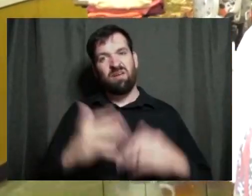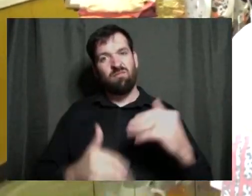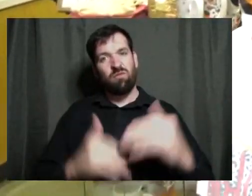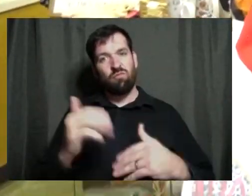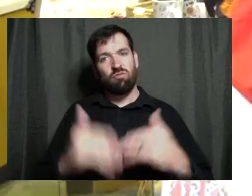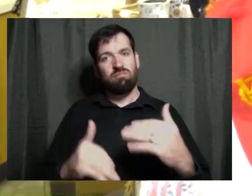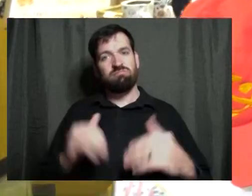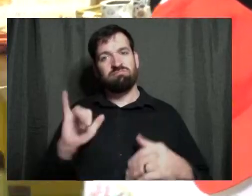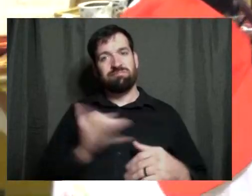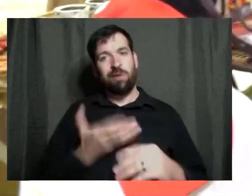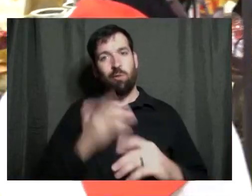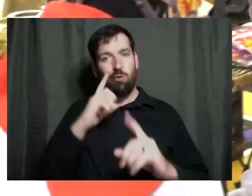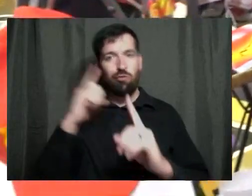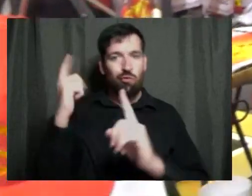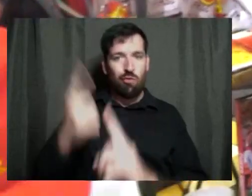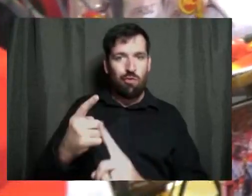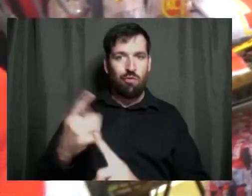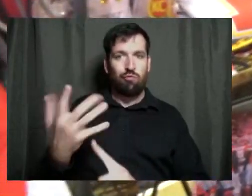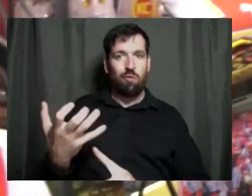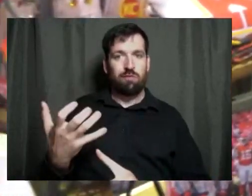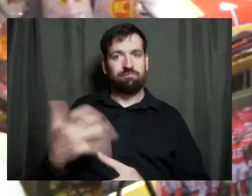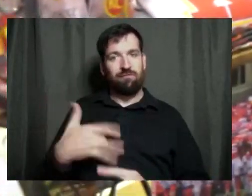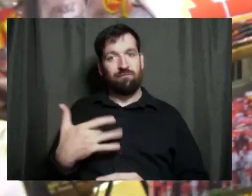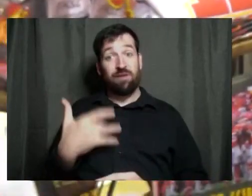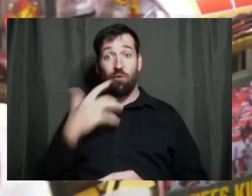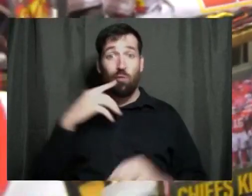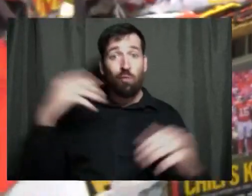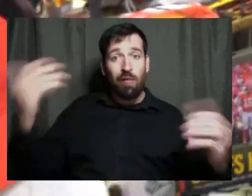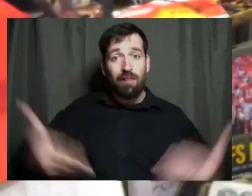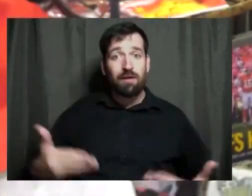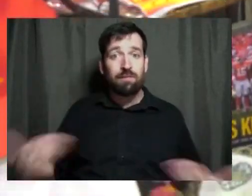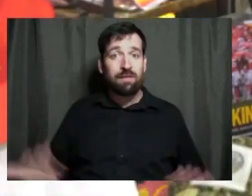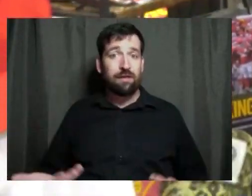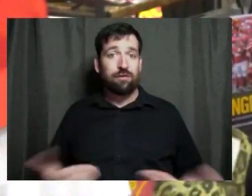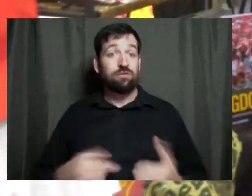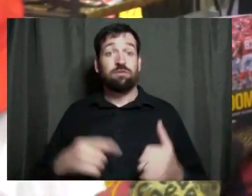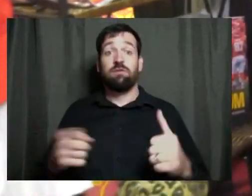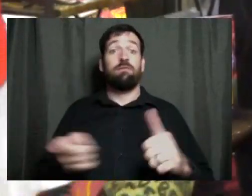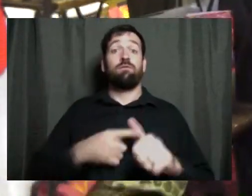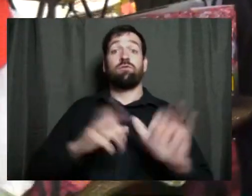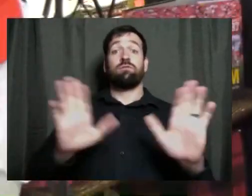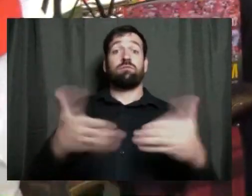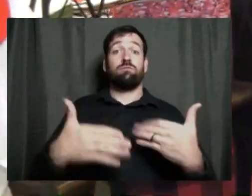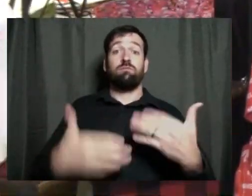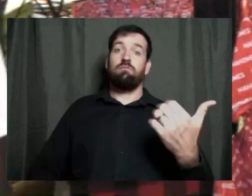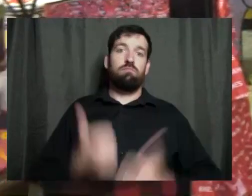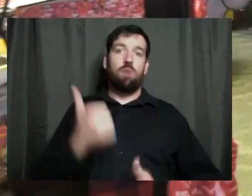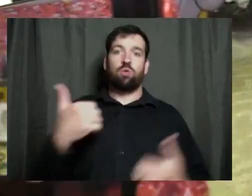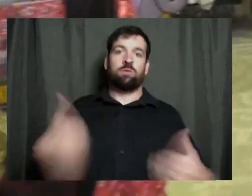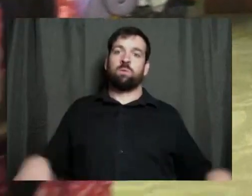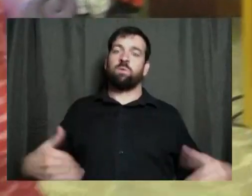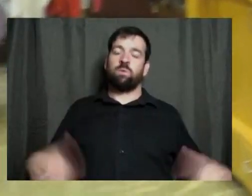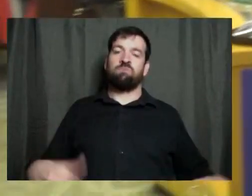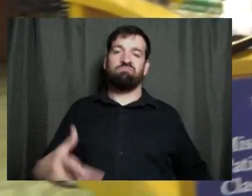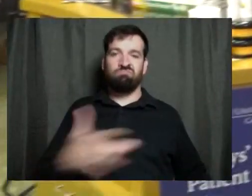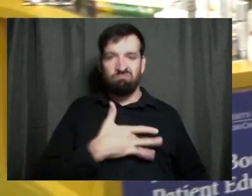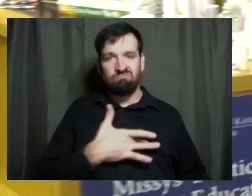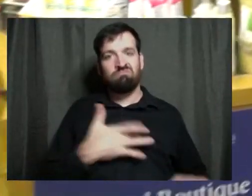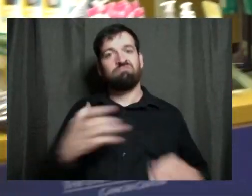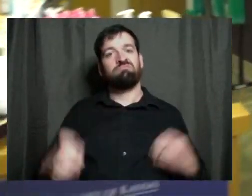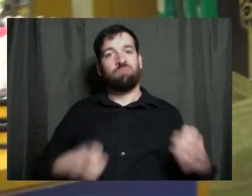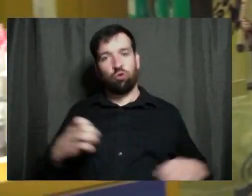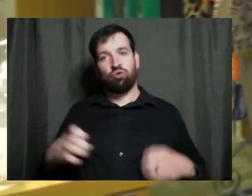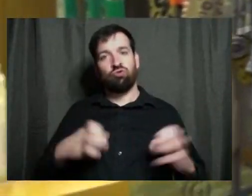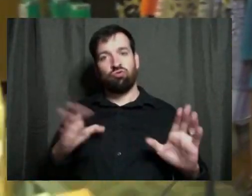We want them to feel welcome. The first room is our most emotional room, and this is our